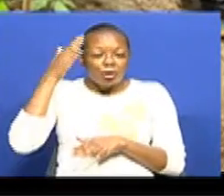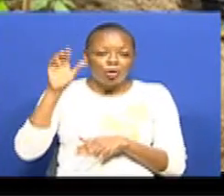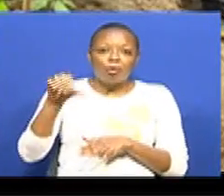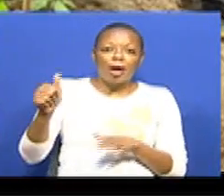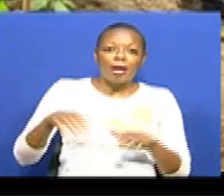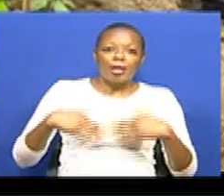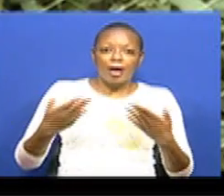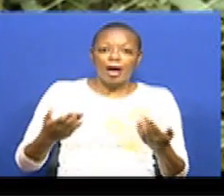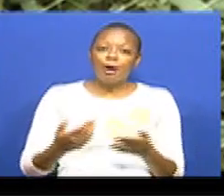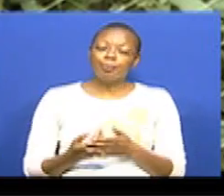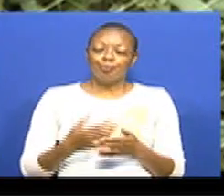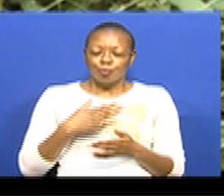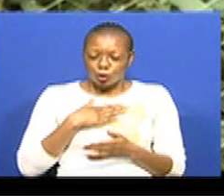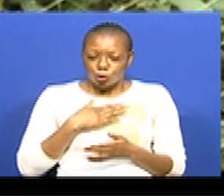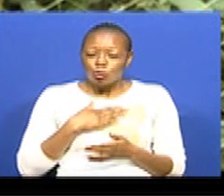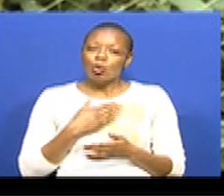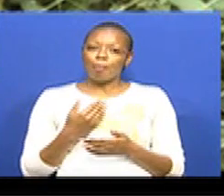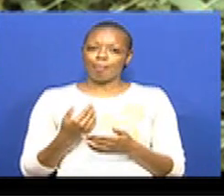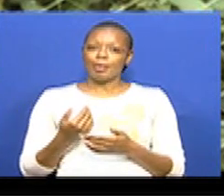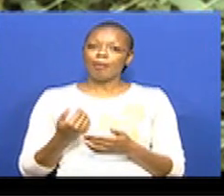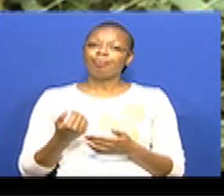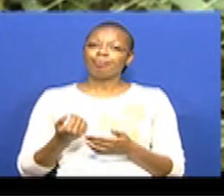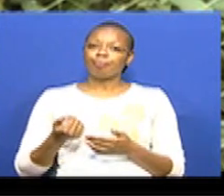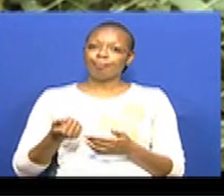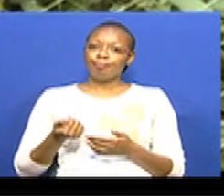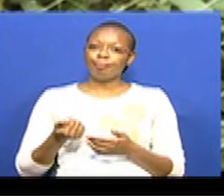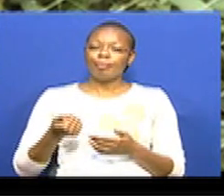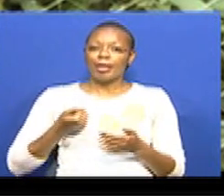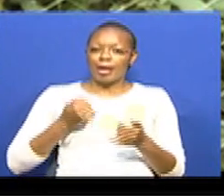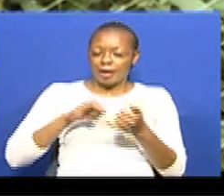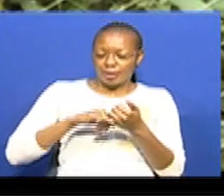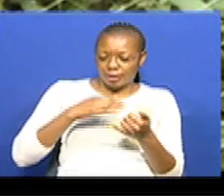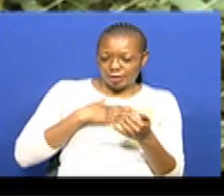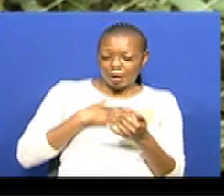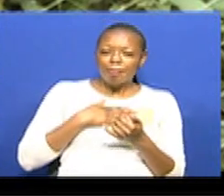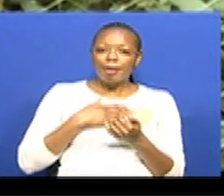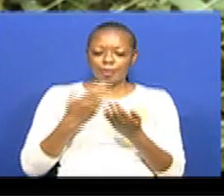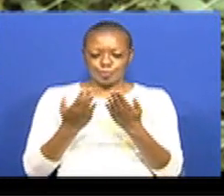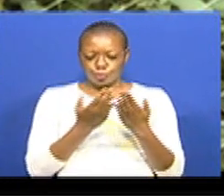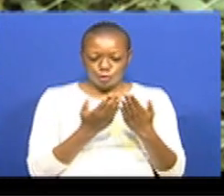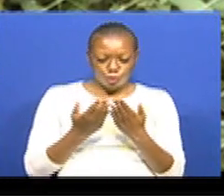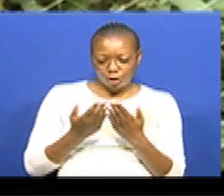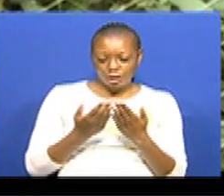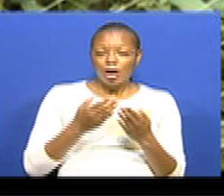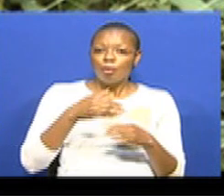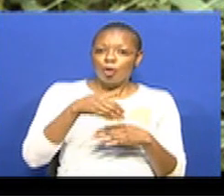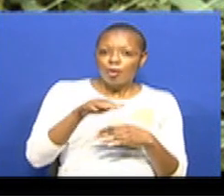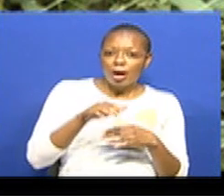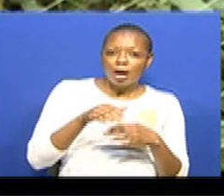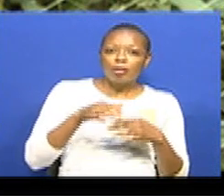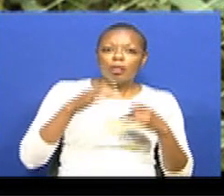afya. Mostly we revise and we wear mask whenever we are going outside to visit people or